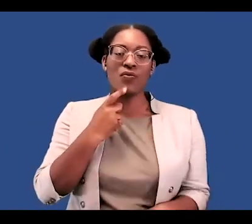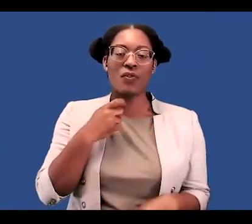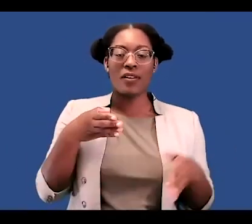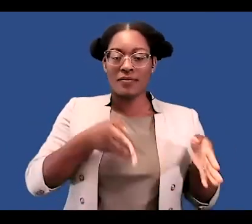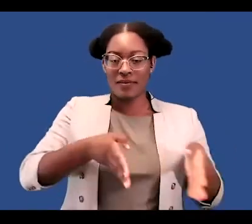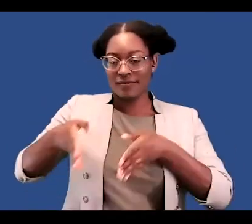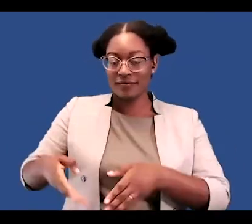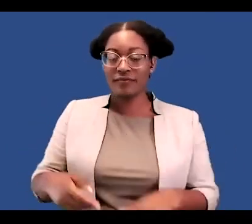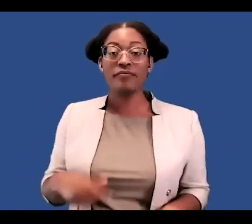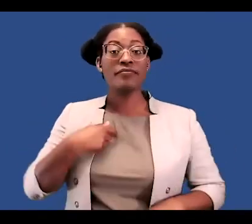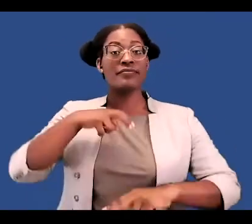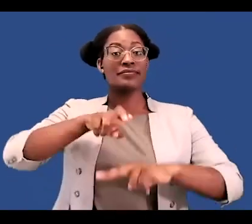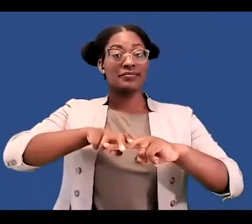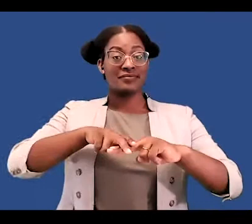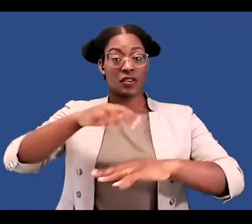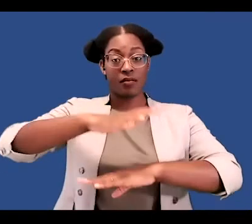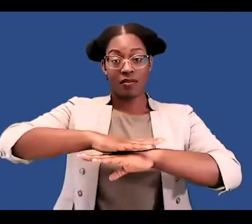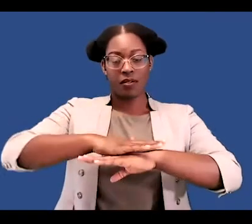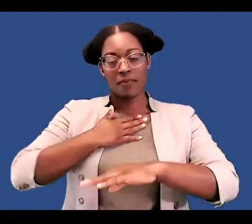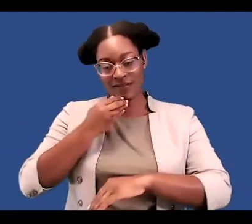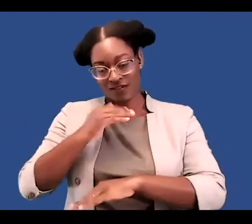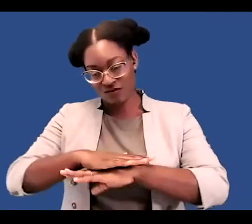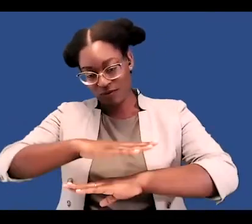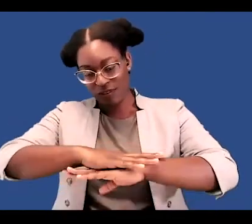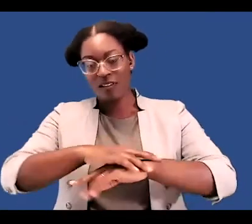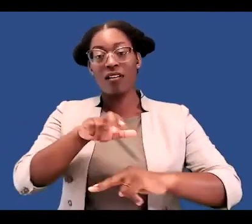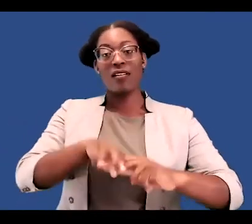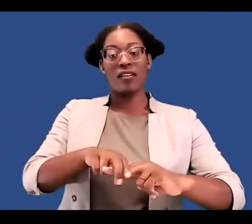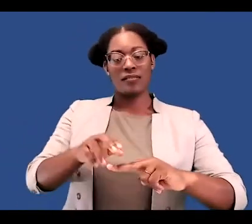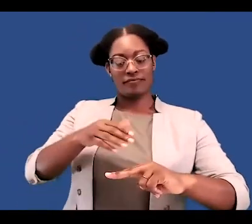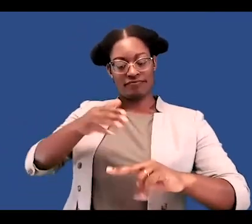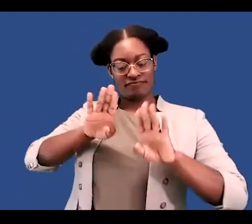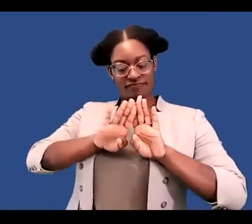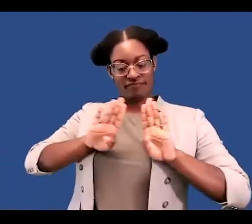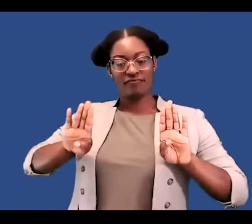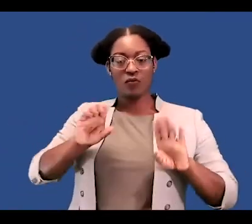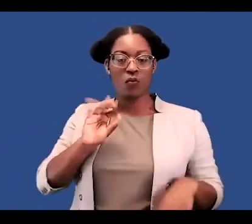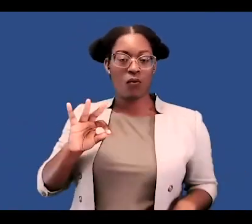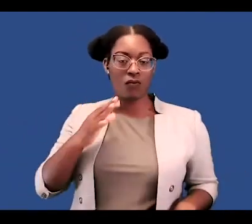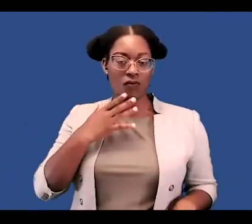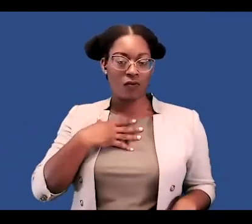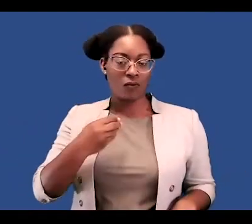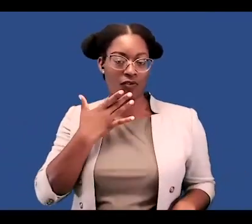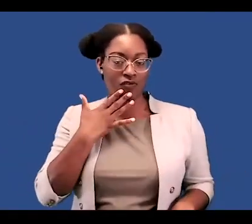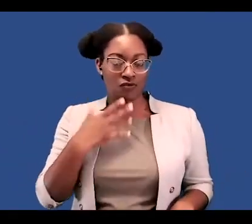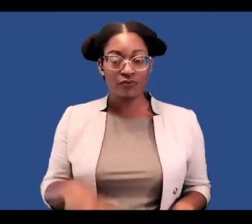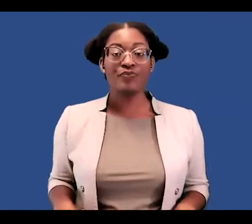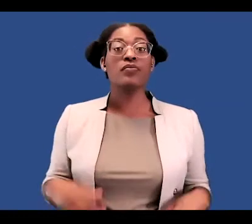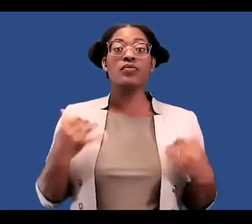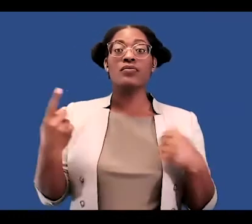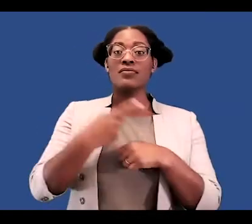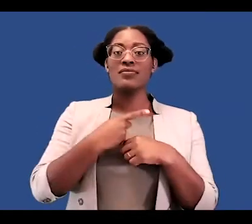dinner table in front of a off-white wall. So today I'm excited to share with you